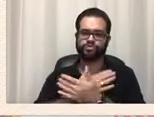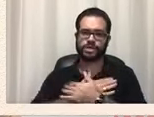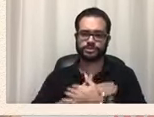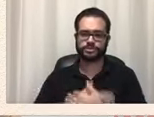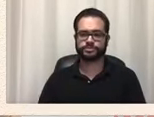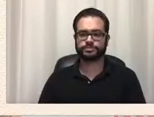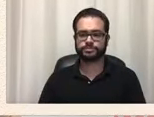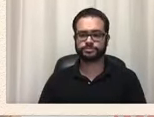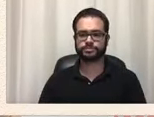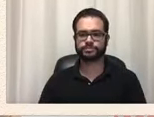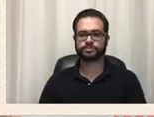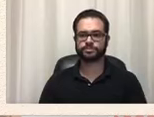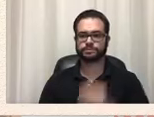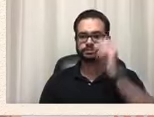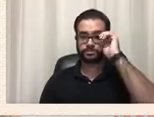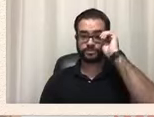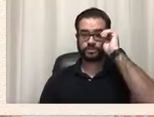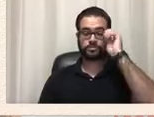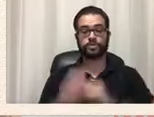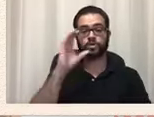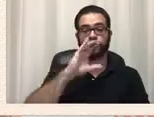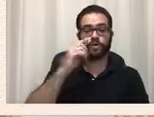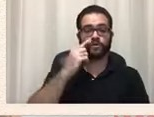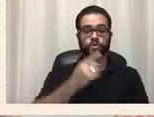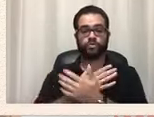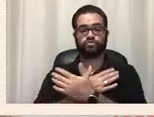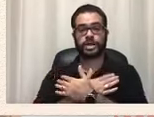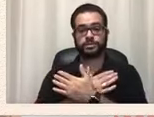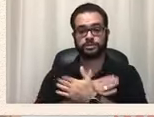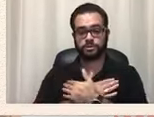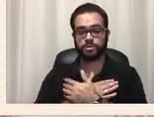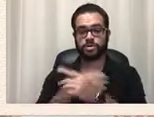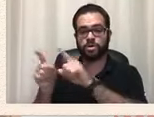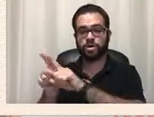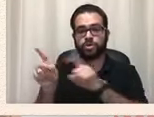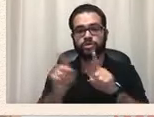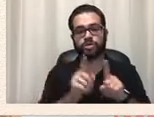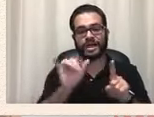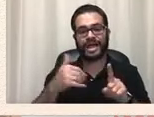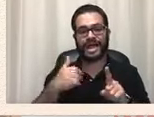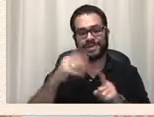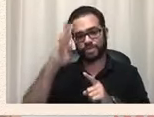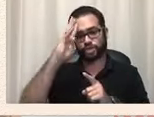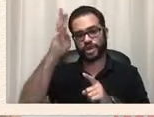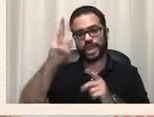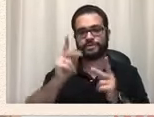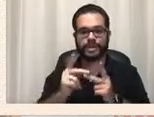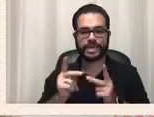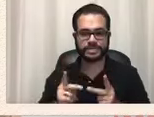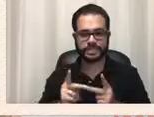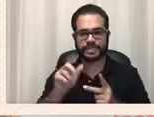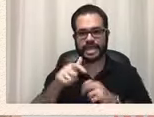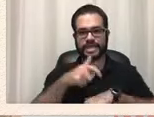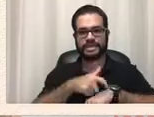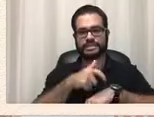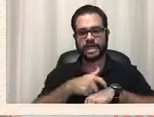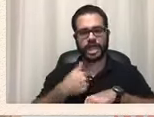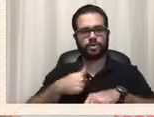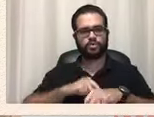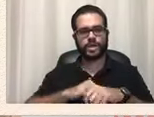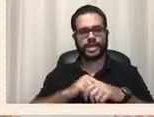In our quest for rest, there is also the creative space. That time that we carve out to recharge our